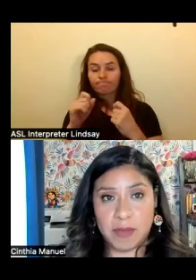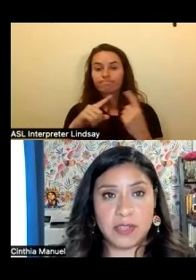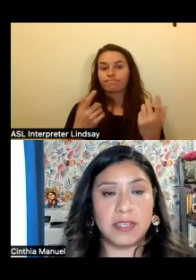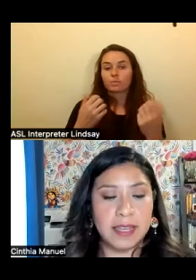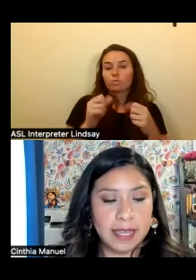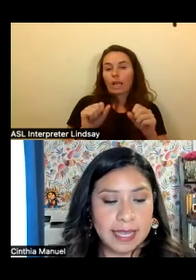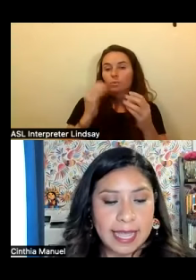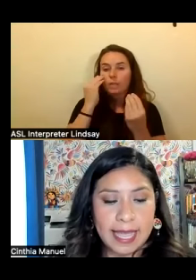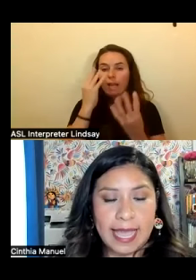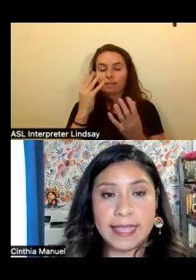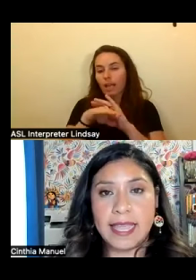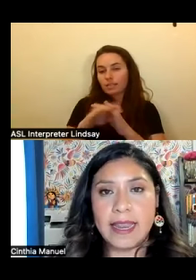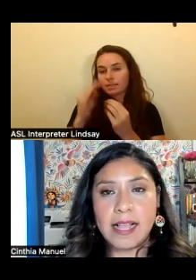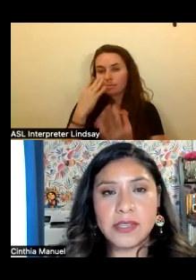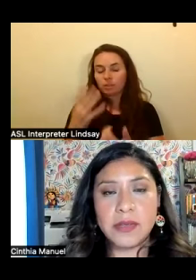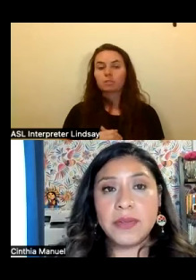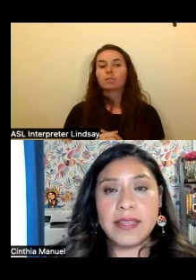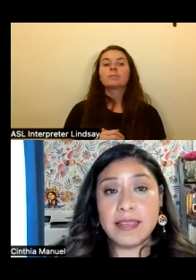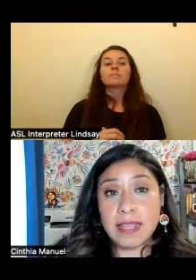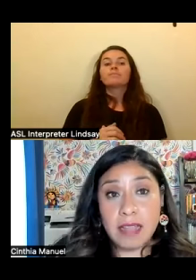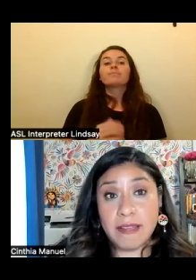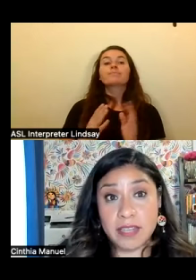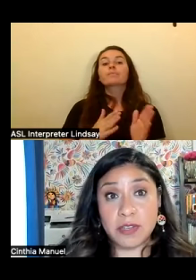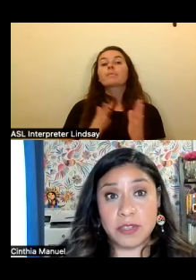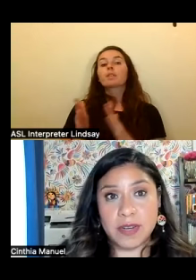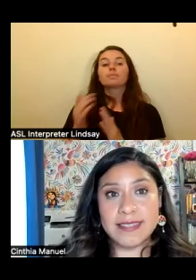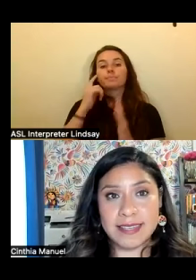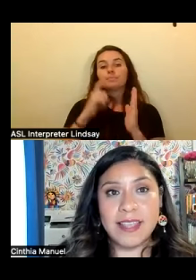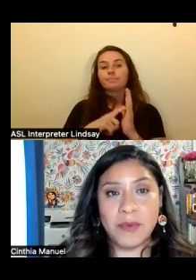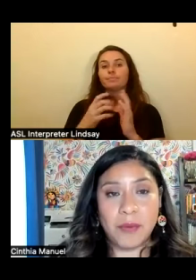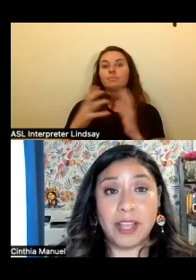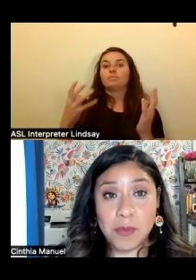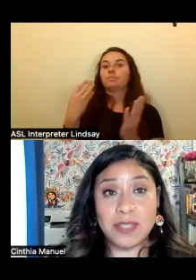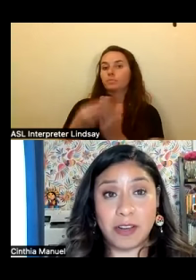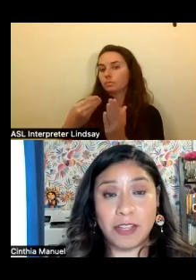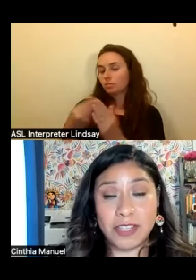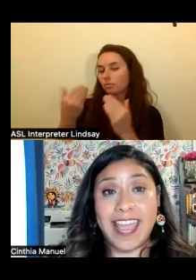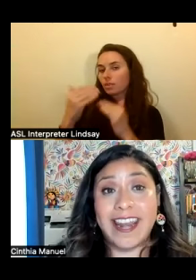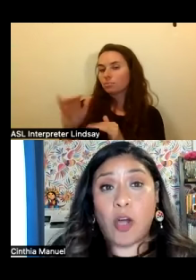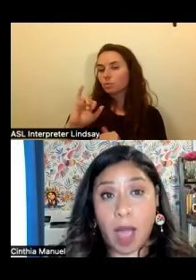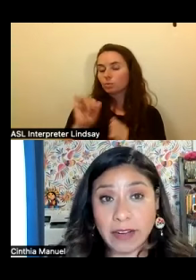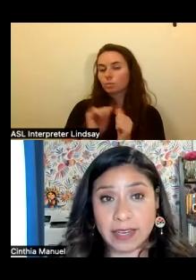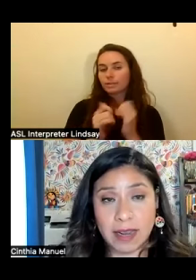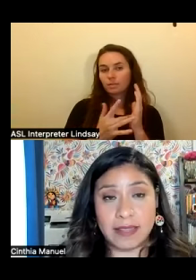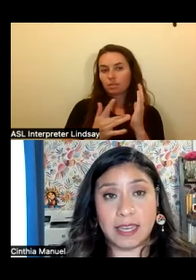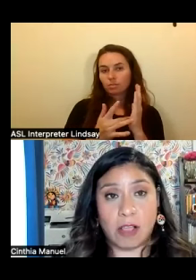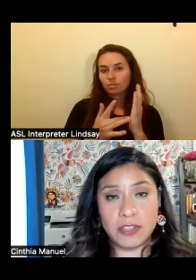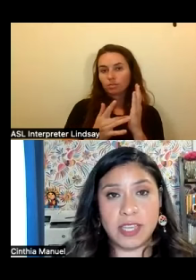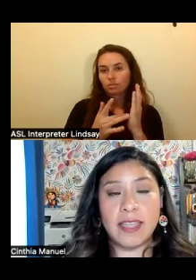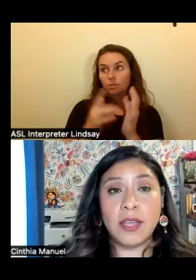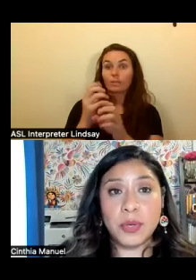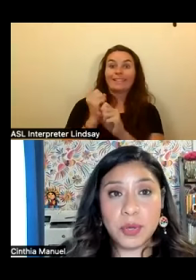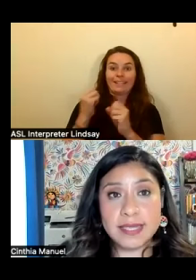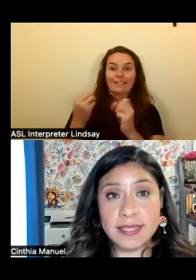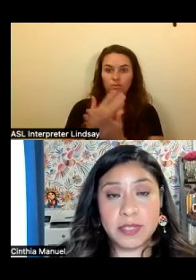to information. And then also, there's a lot of financial constraints, right, when it comes to technology and acquiring